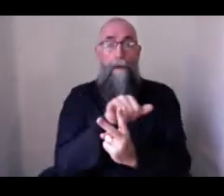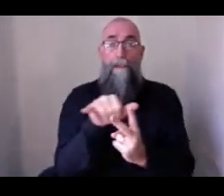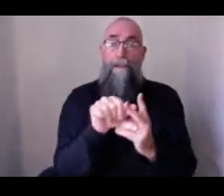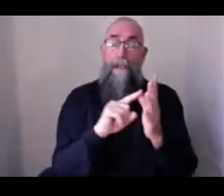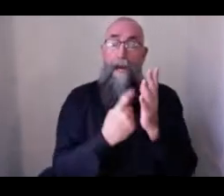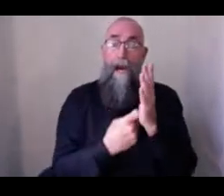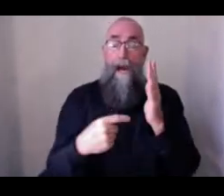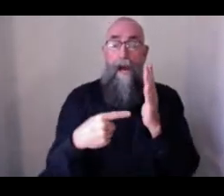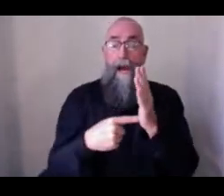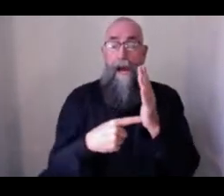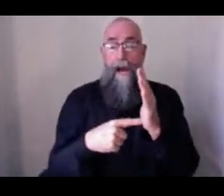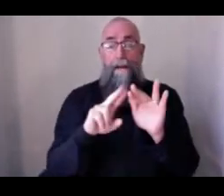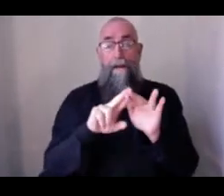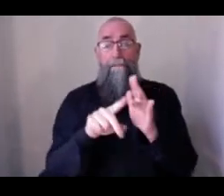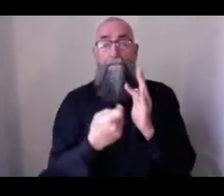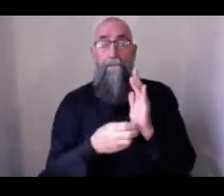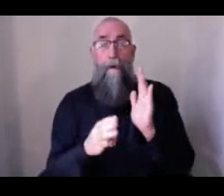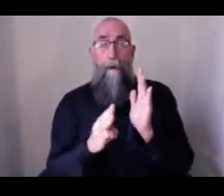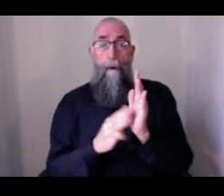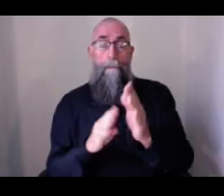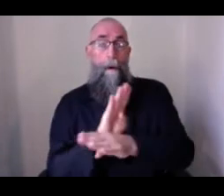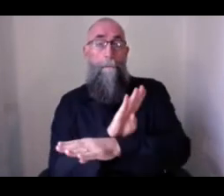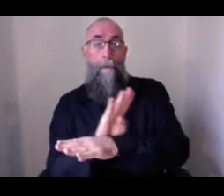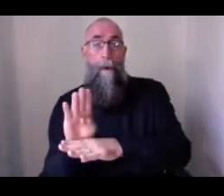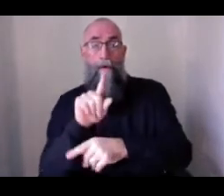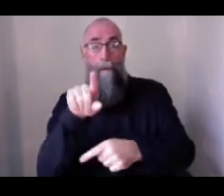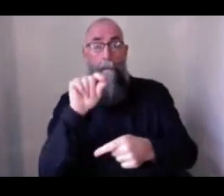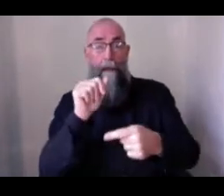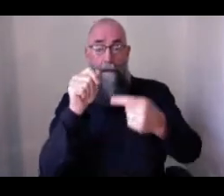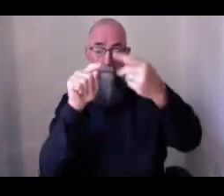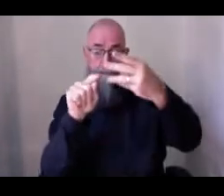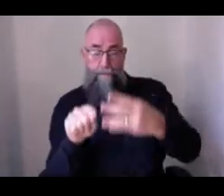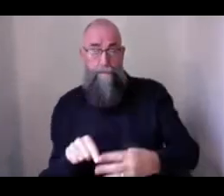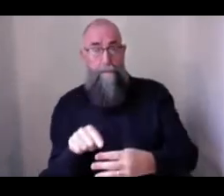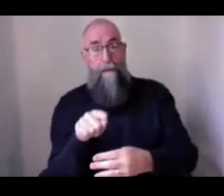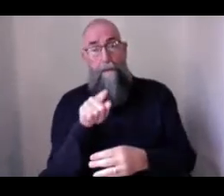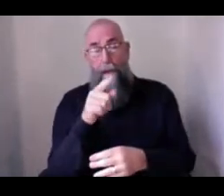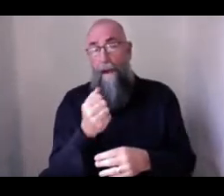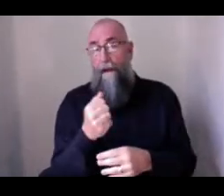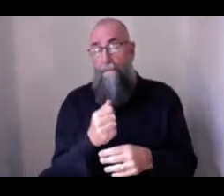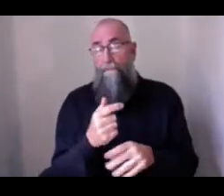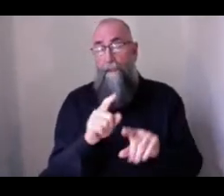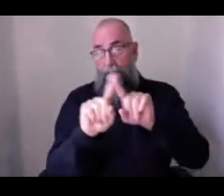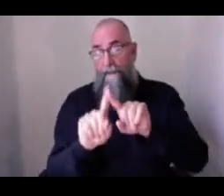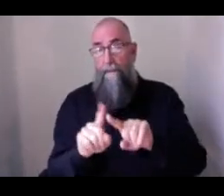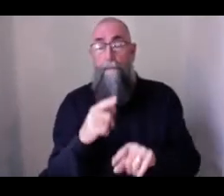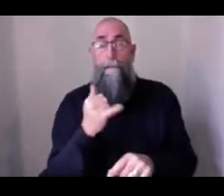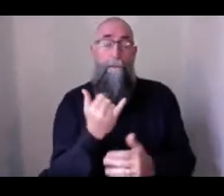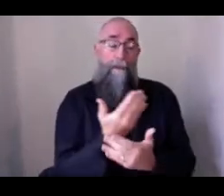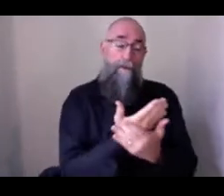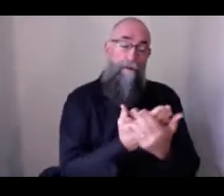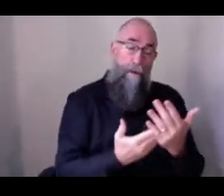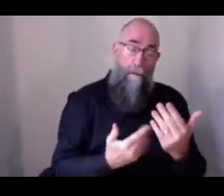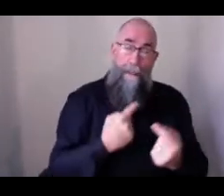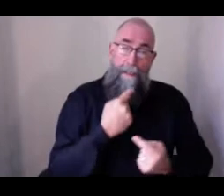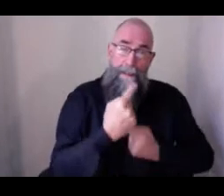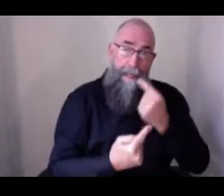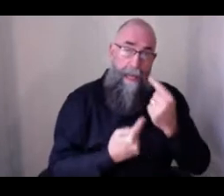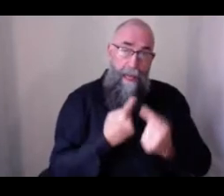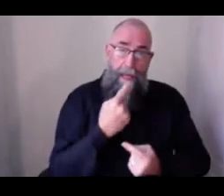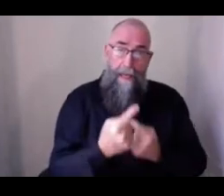because sometimes it might be a more literary podcast. If it's a sort of storytelling podcast, it could fit into